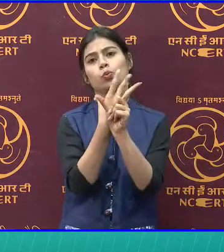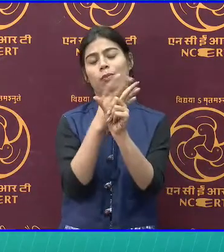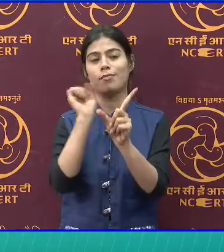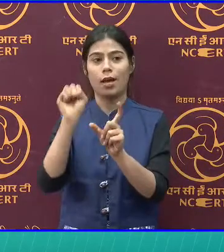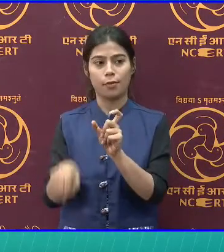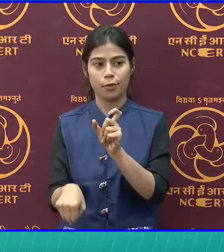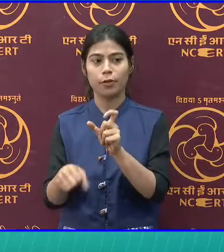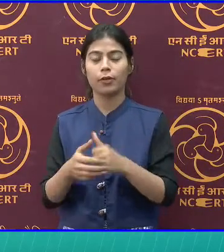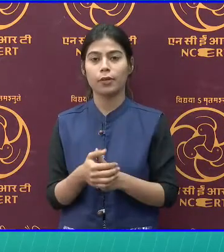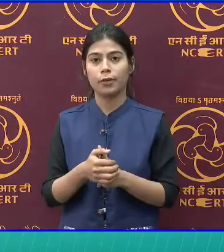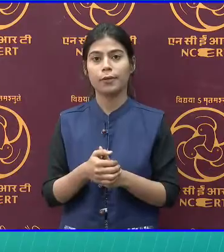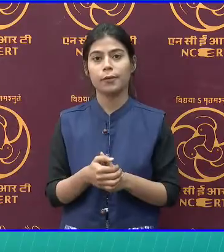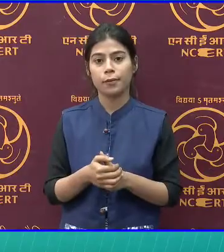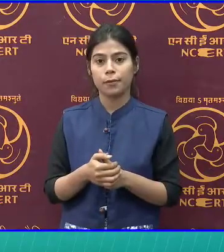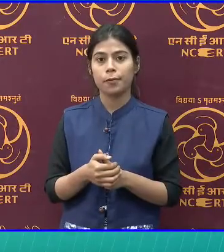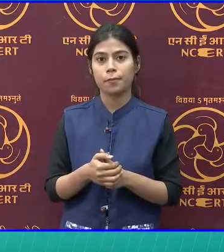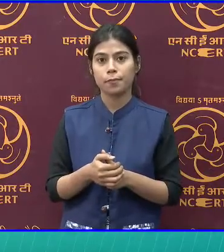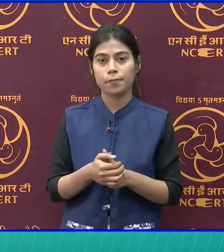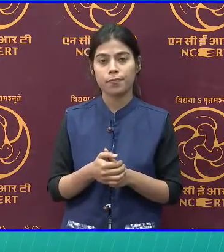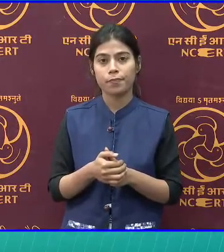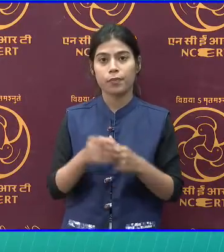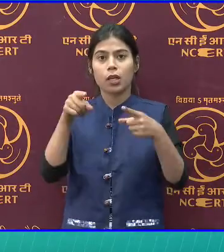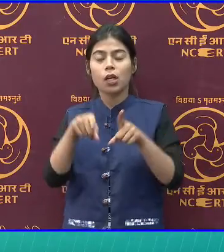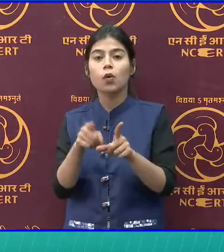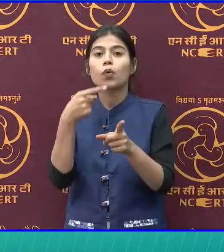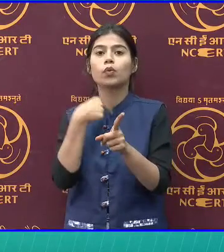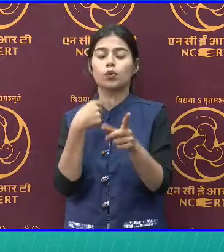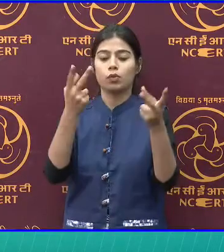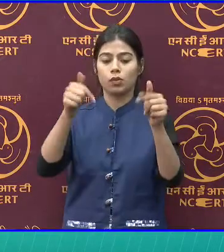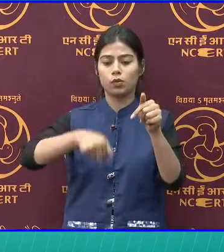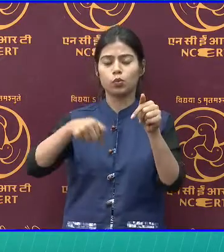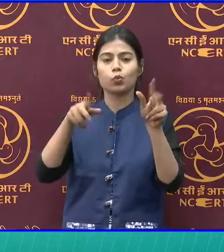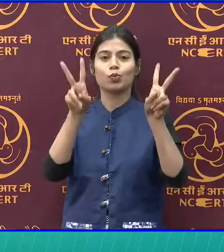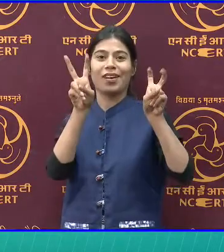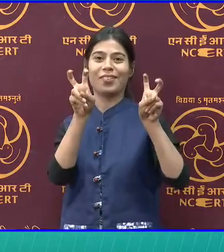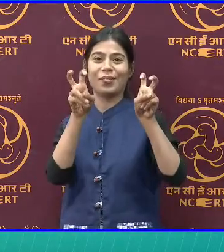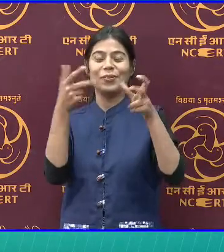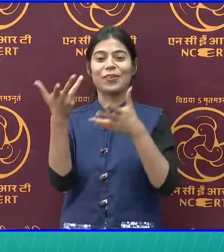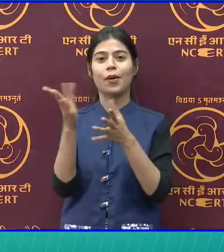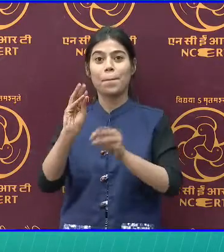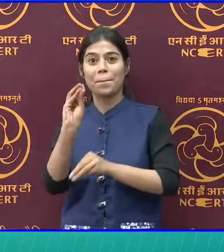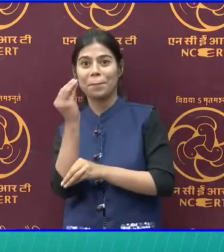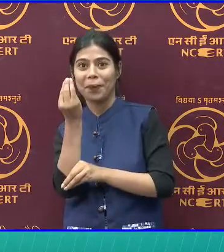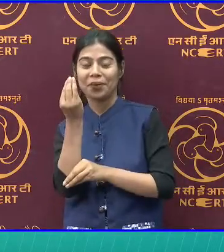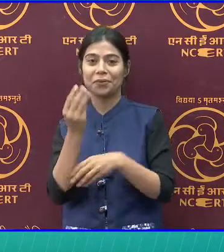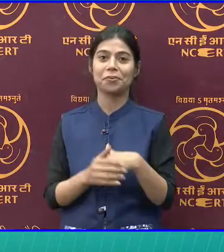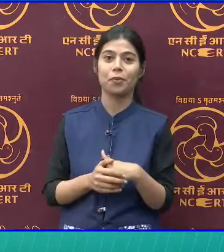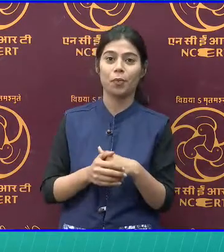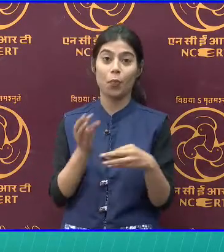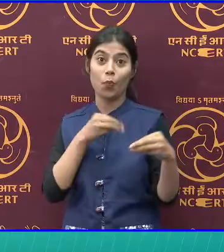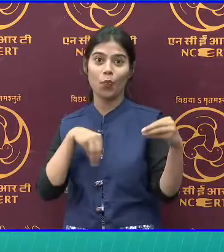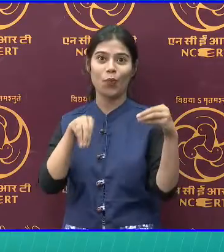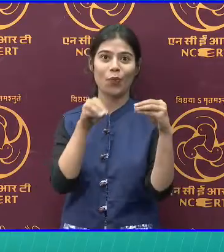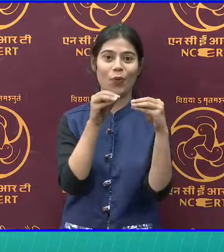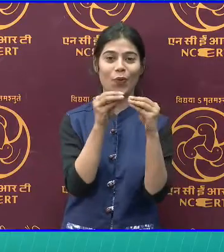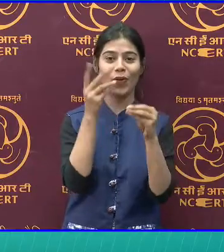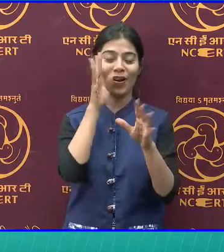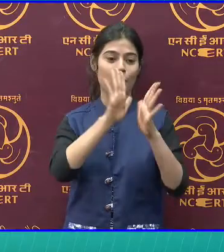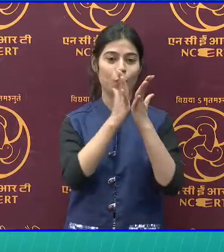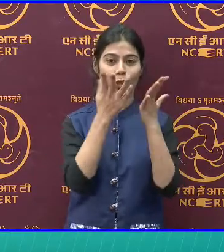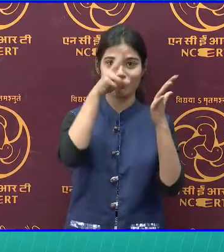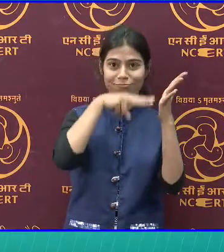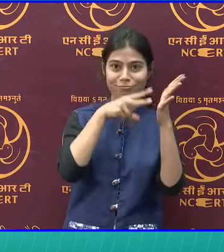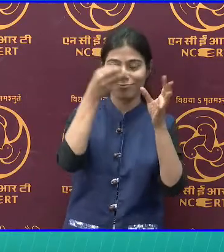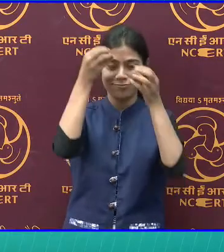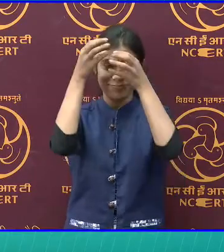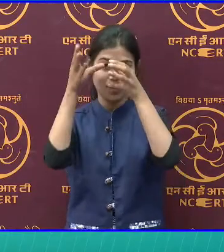and we will enrich besides those videos. Today also we will share something better, something more about this book. See,